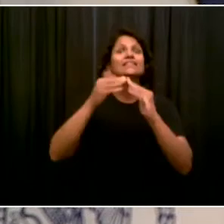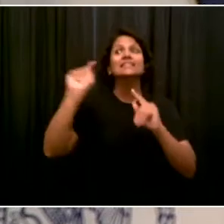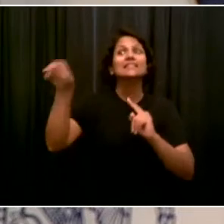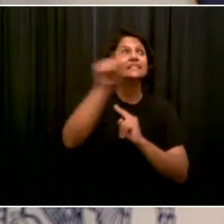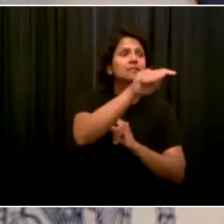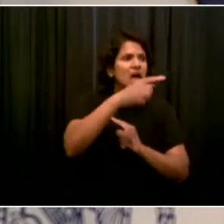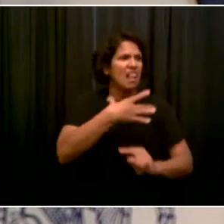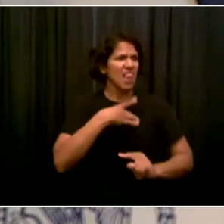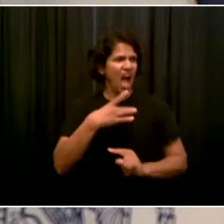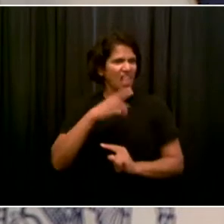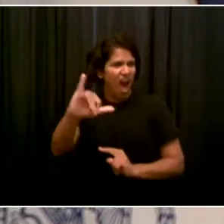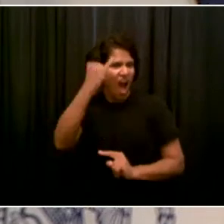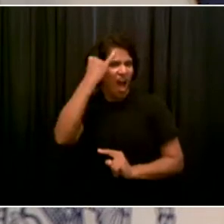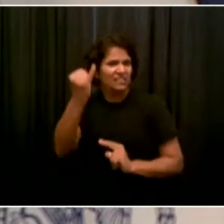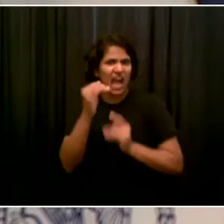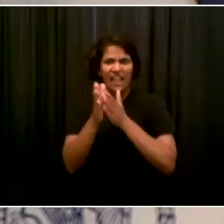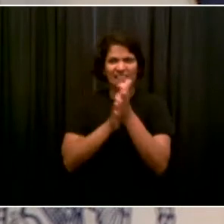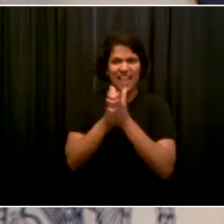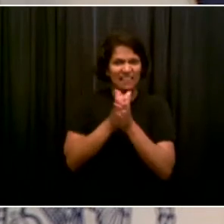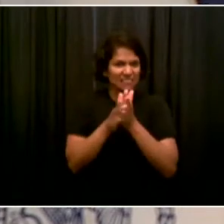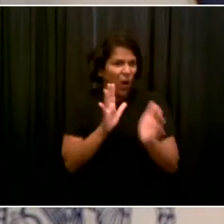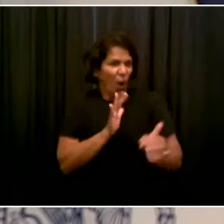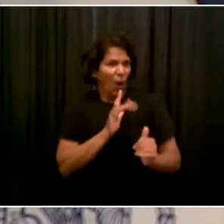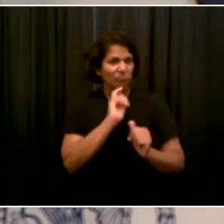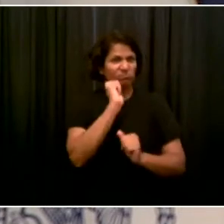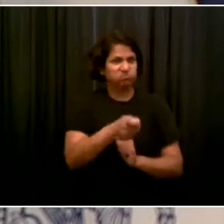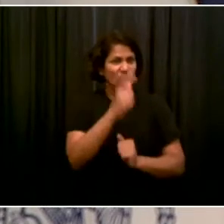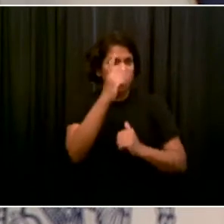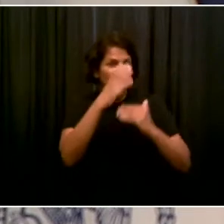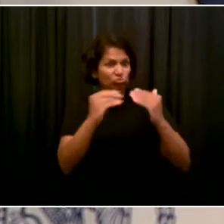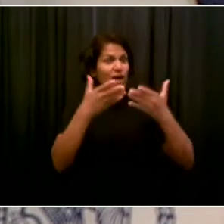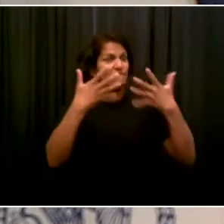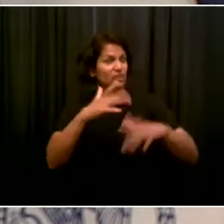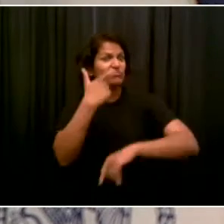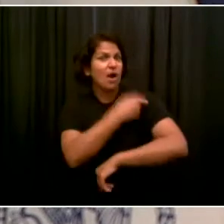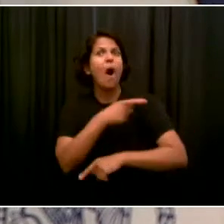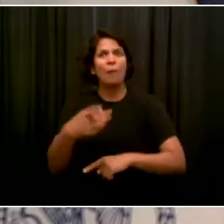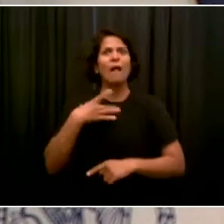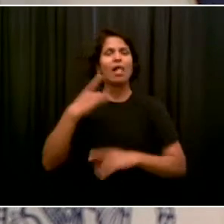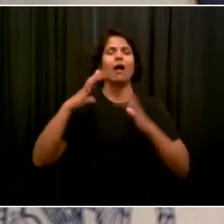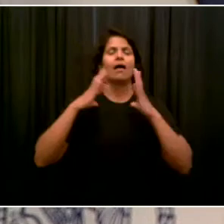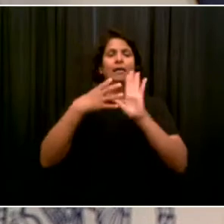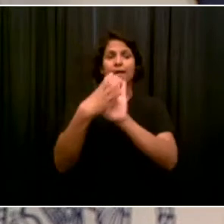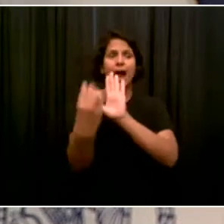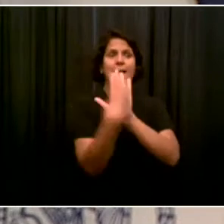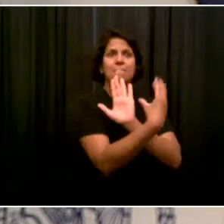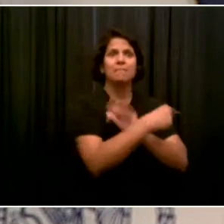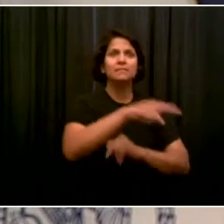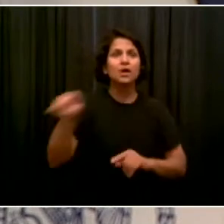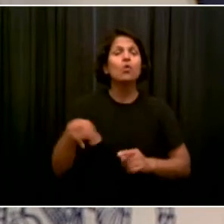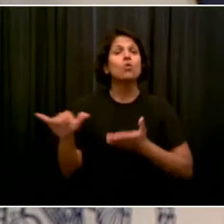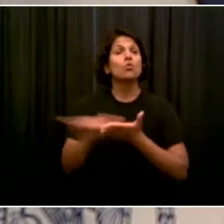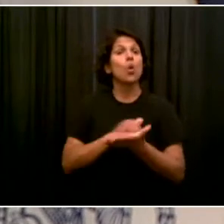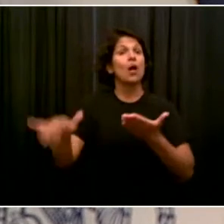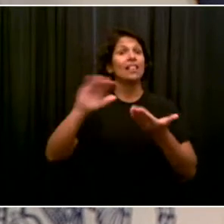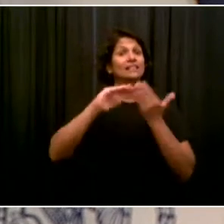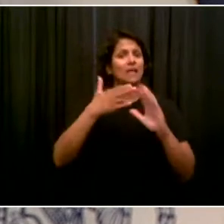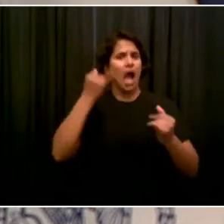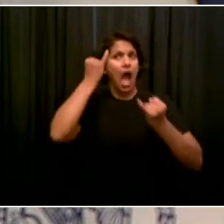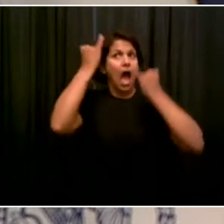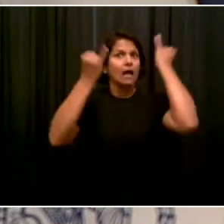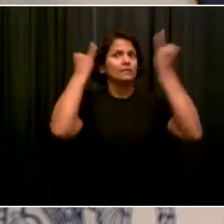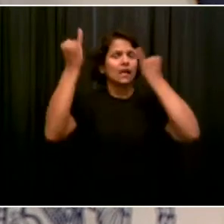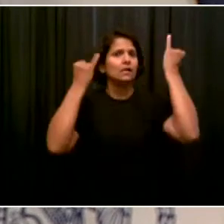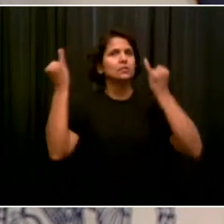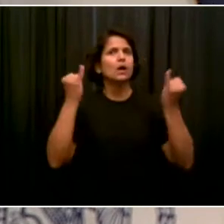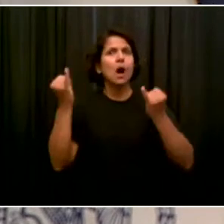And that's what we're going to keep doing. And we know the more we do, the more lives are saved, the more we protect our recovery,